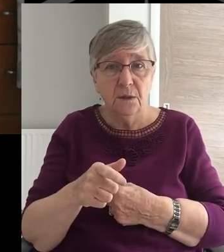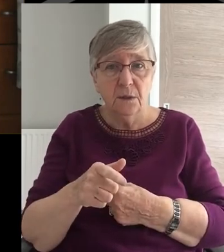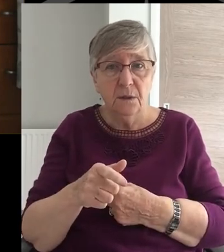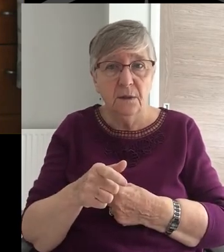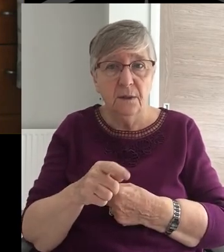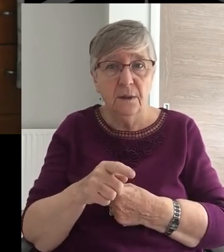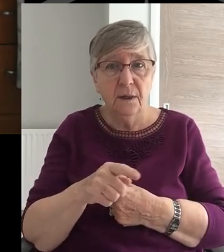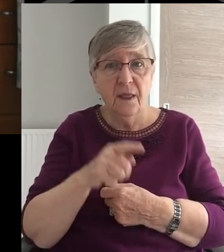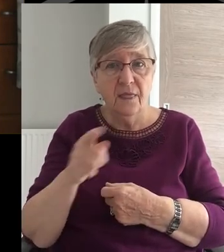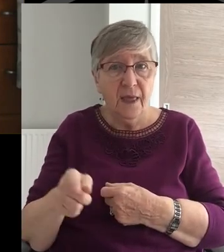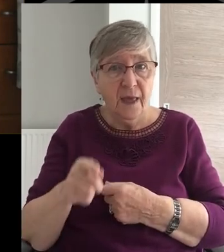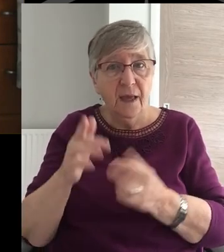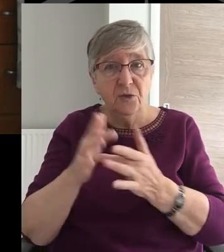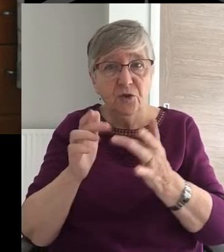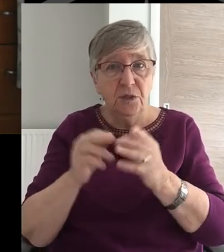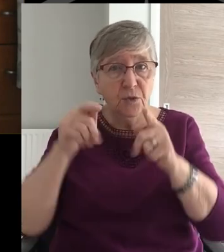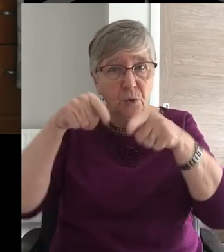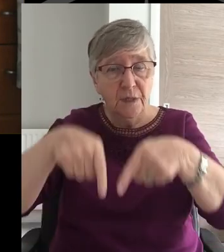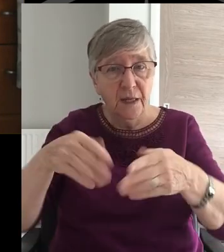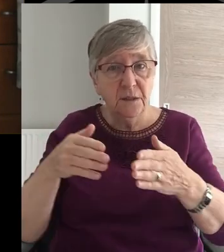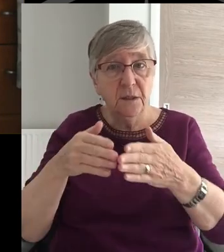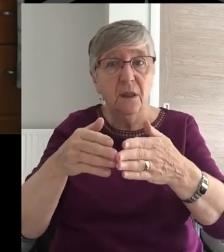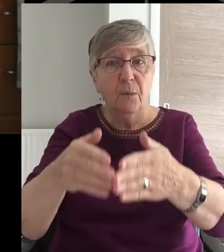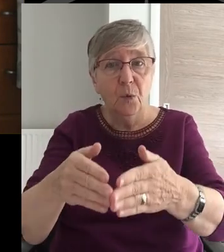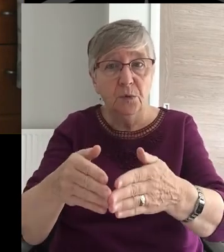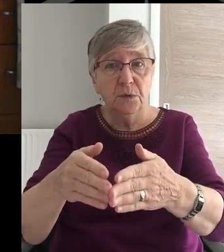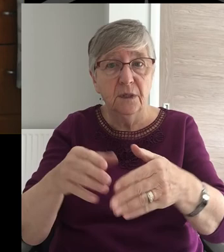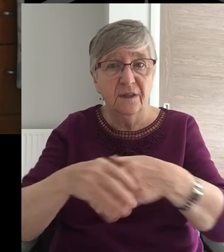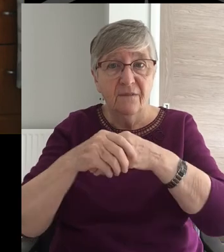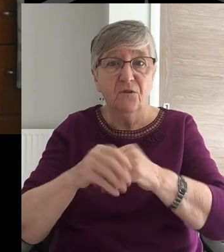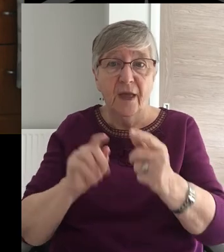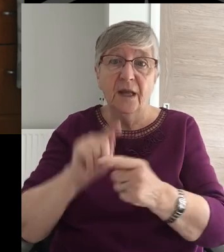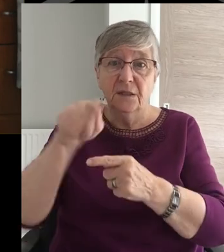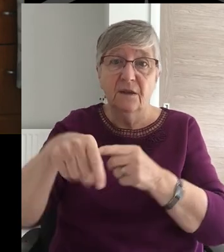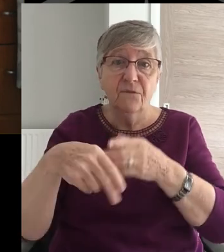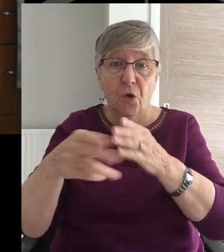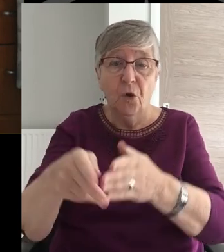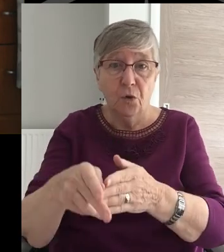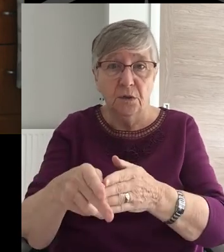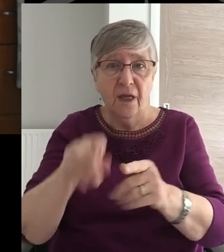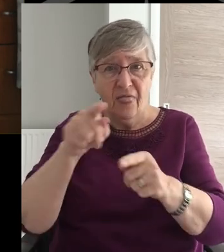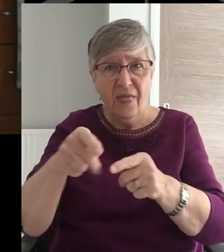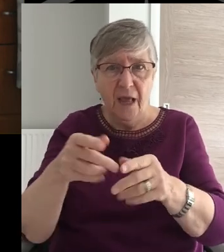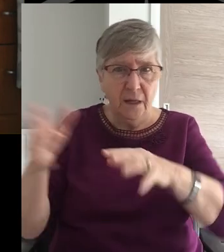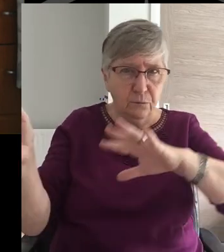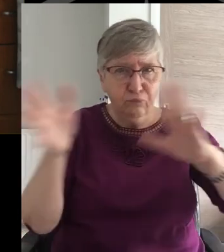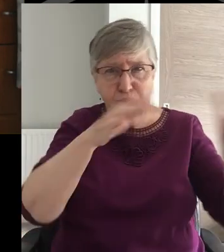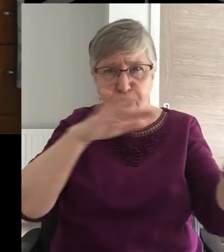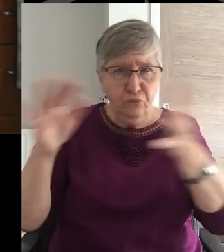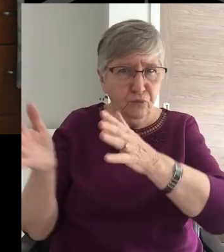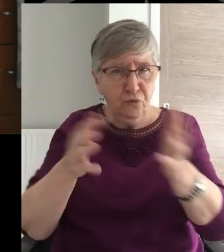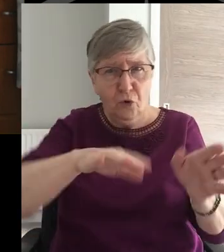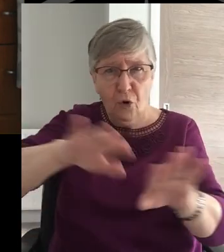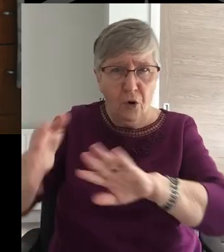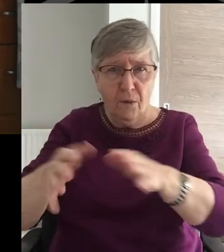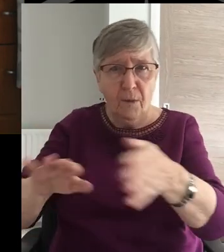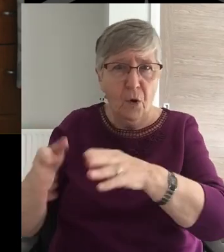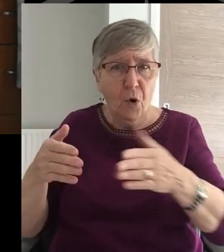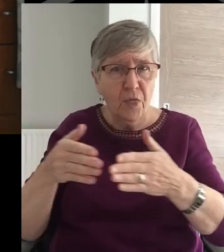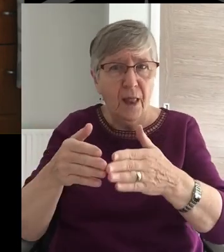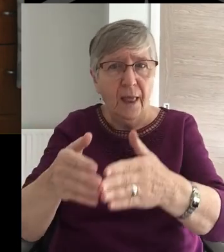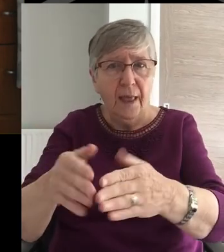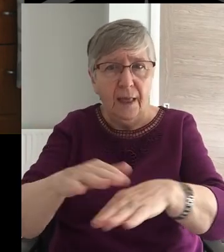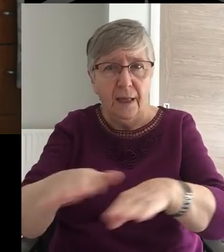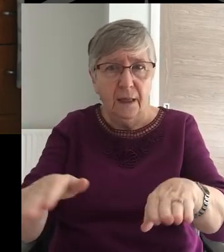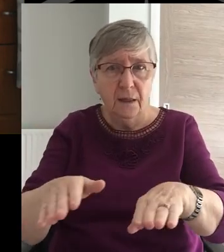Then he got into the boat and his disciples followed him. Without warning, a furious storm came up on the lake, so that the waves